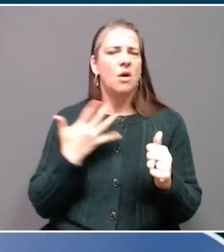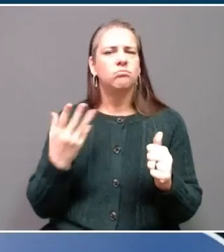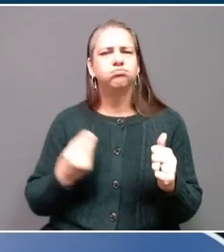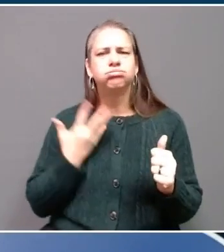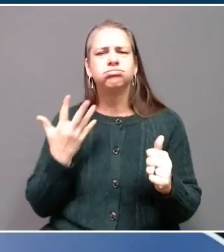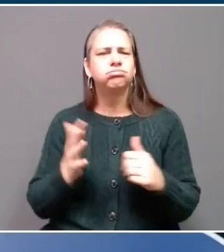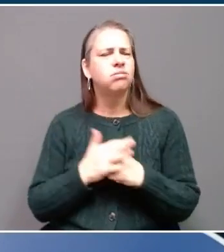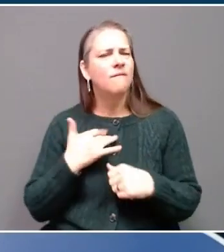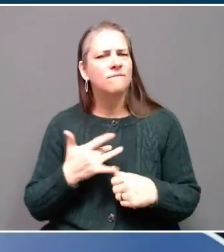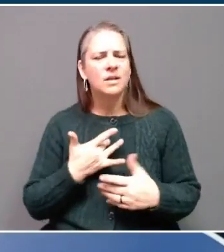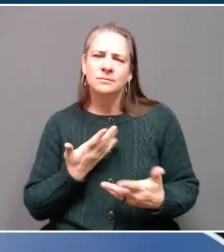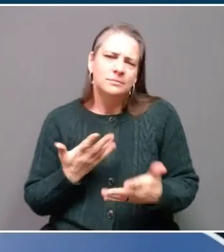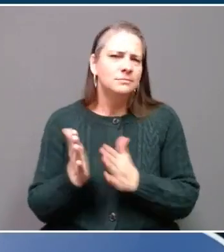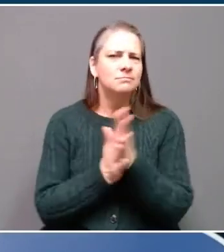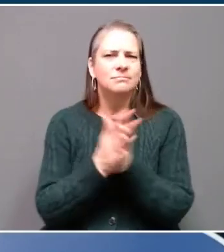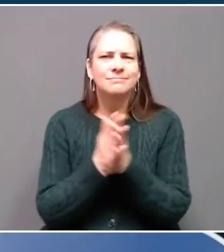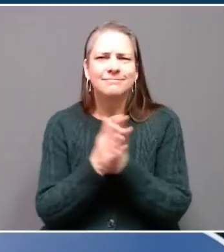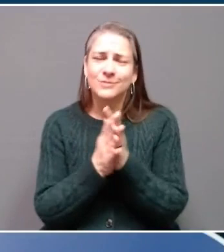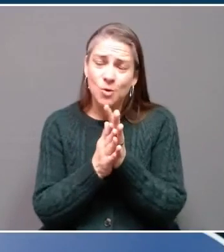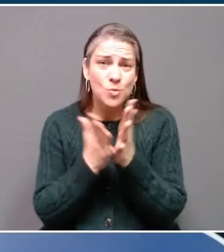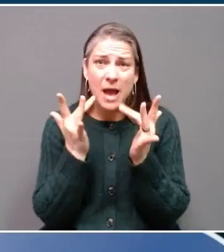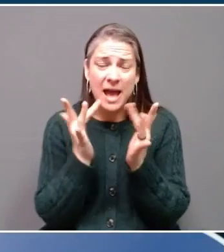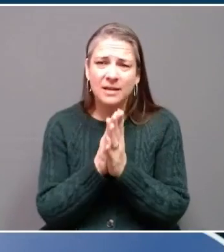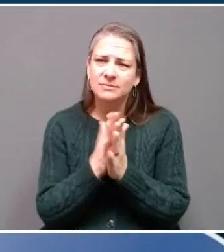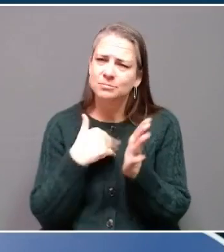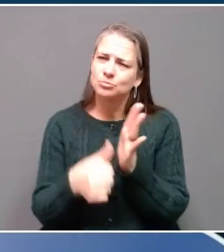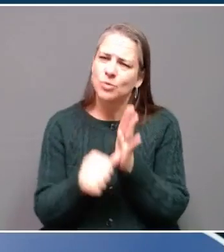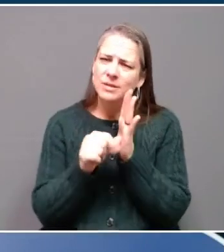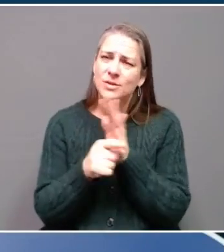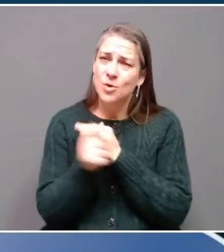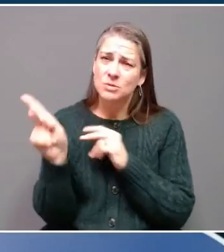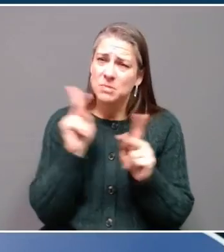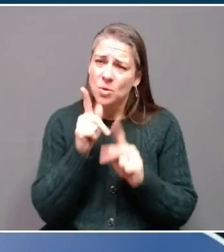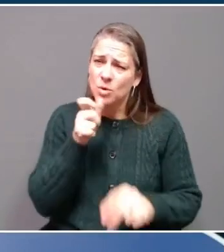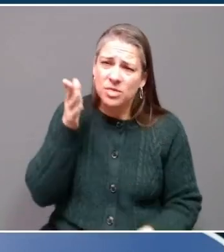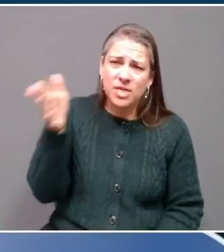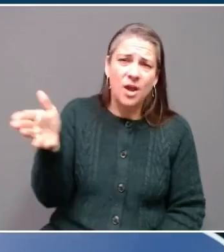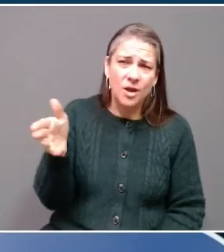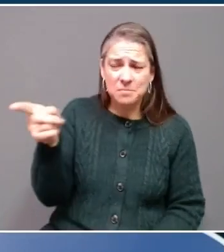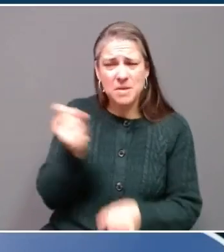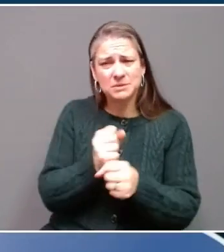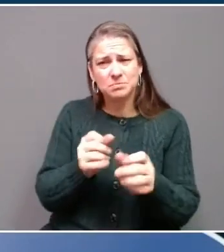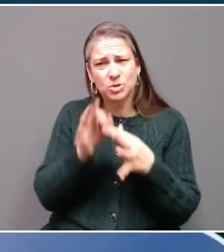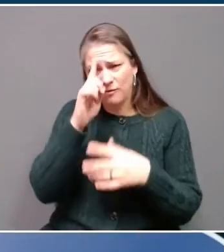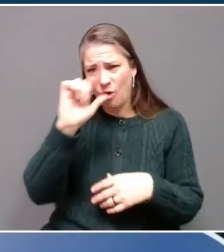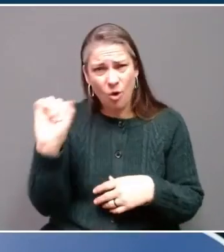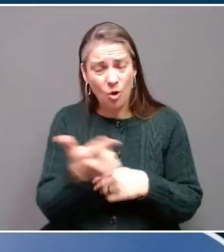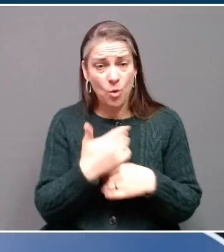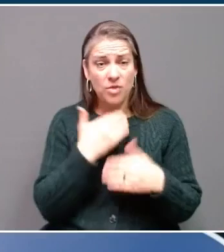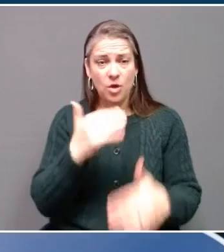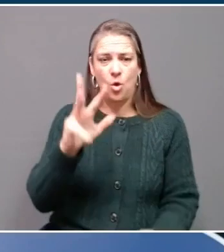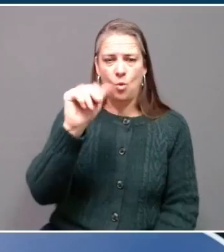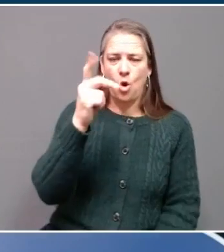some really impressive folks that made it special for everyone who was there. First, we're grateful to have Walker Montgomery share